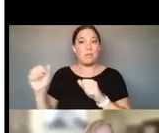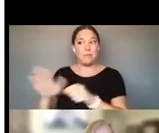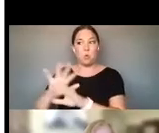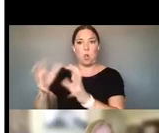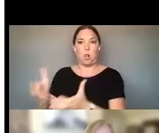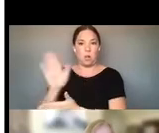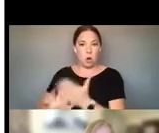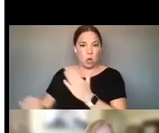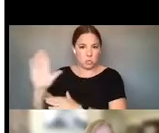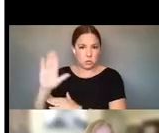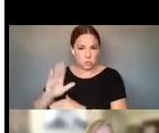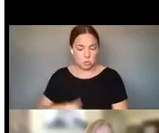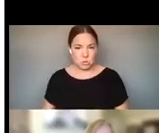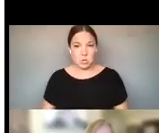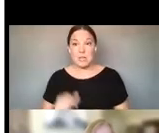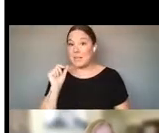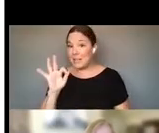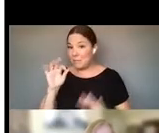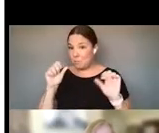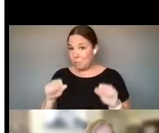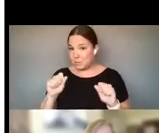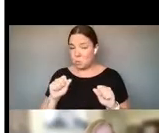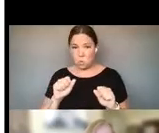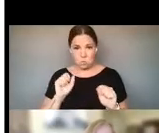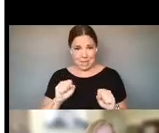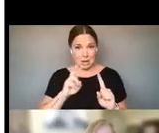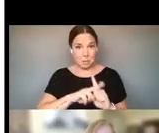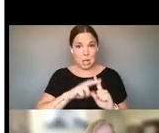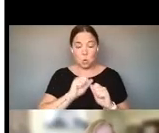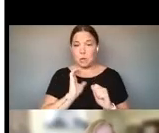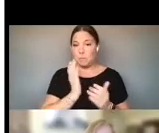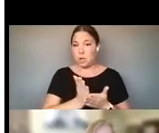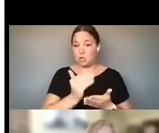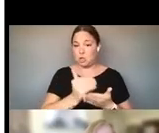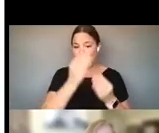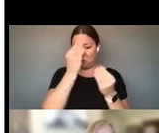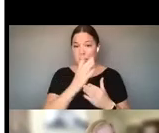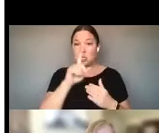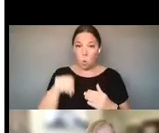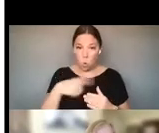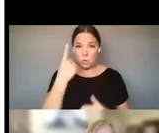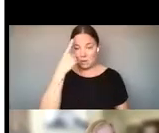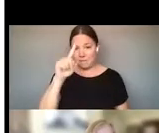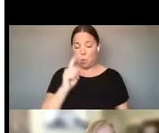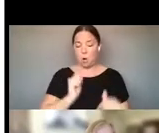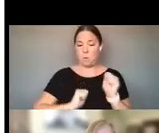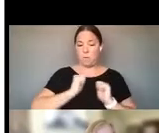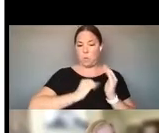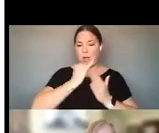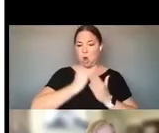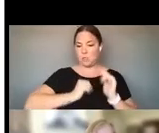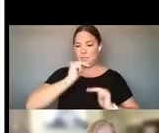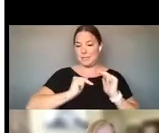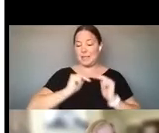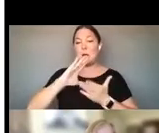If so, could we apply with the budget information just for the performing arts facility, as opposed to the